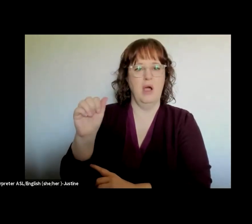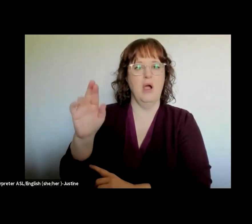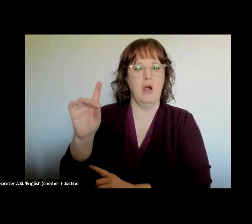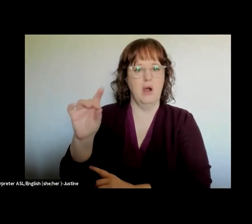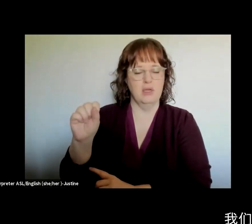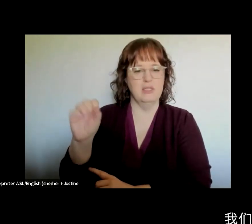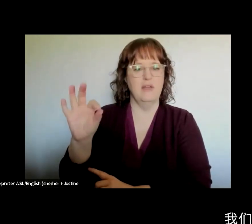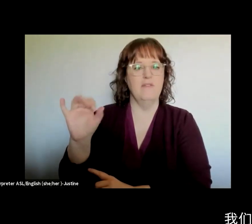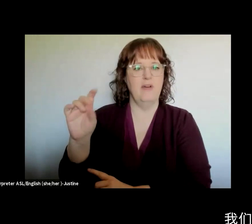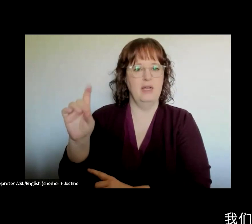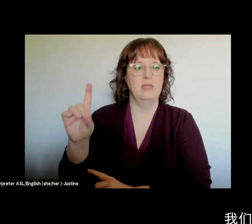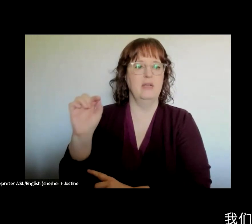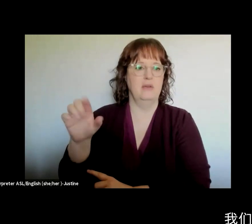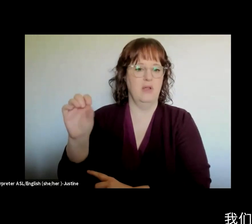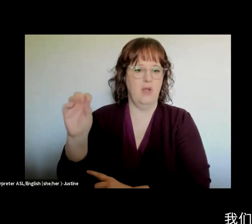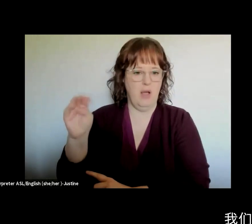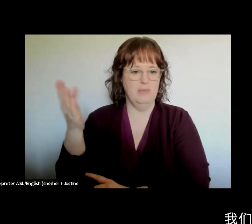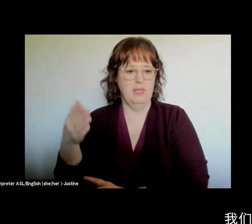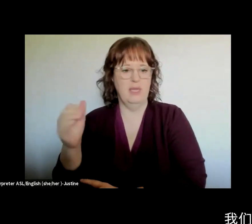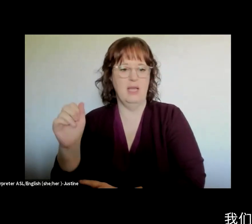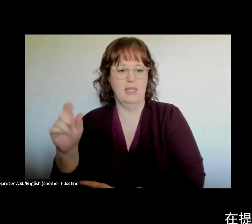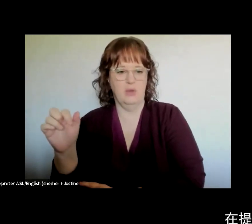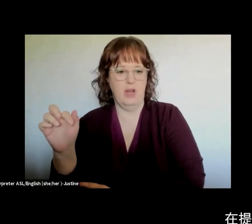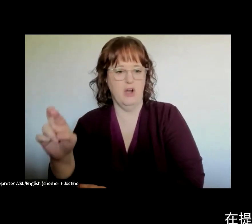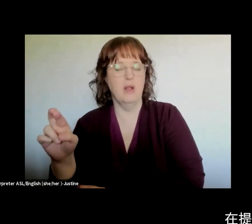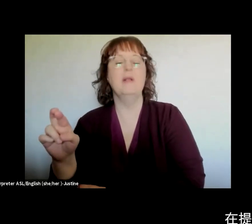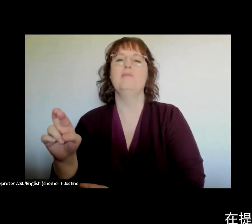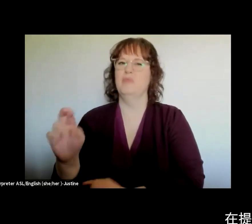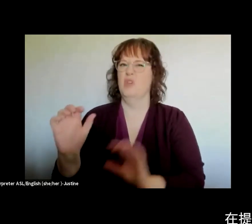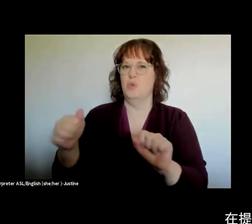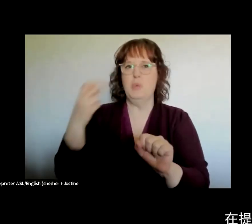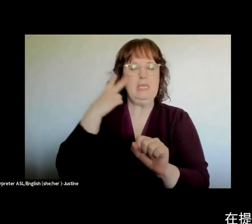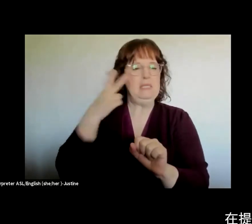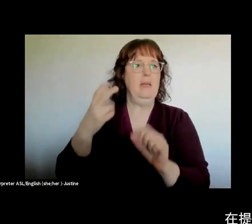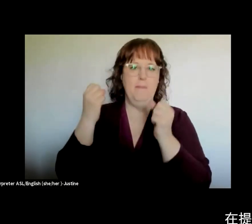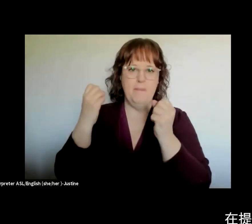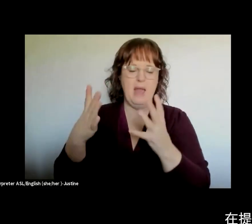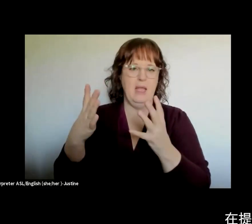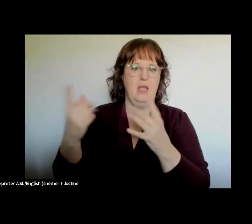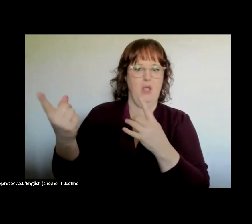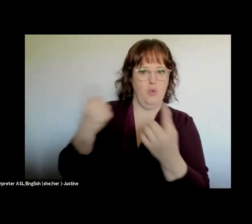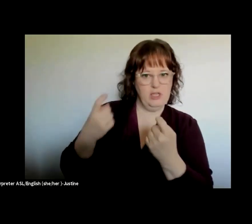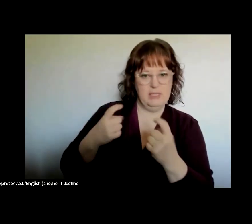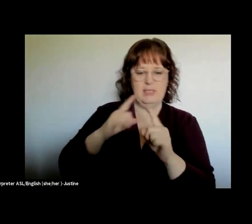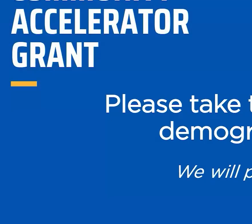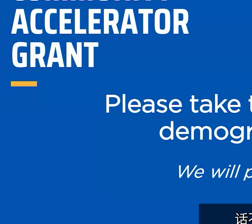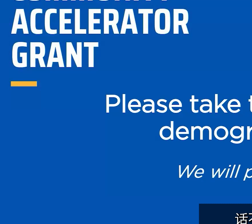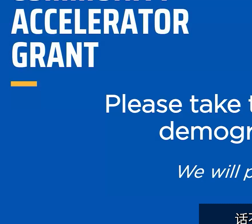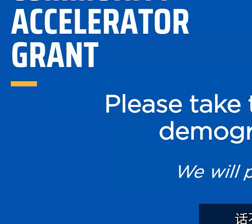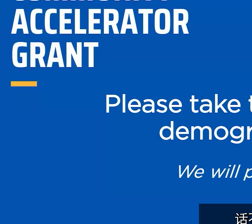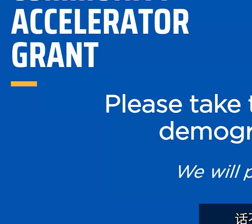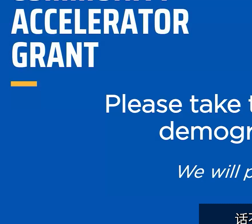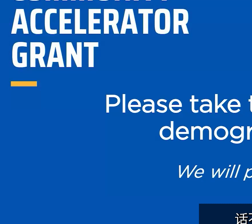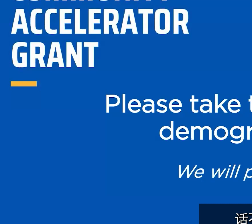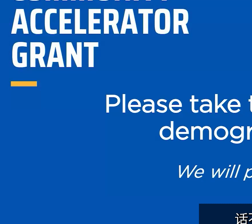www.artsfund.org/accelerator. We highly encourage all applicants to review the FAQ page before submitting your applications.